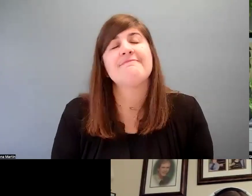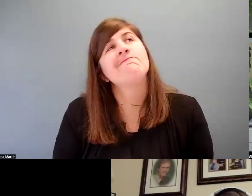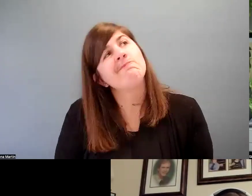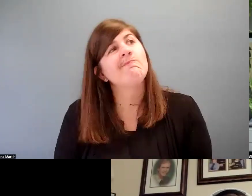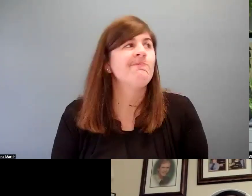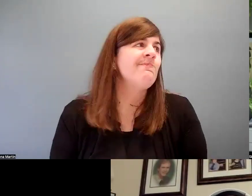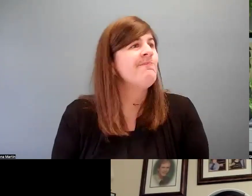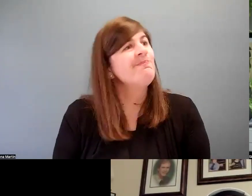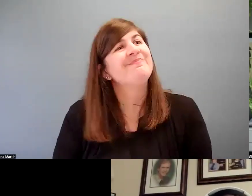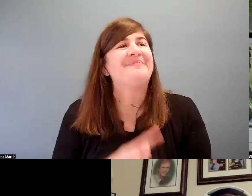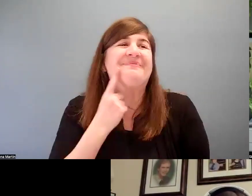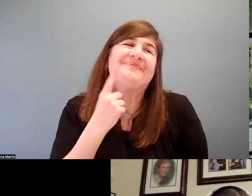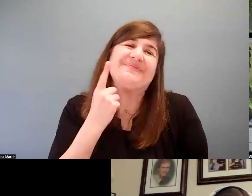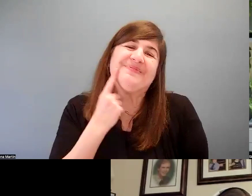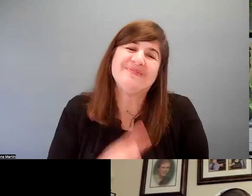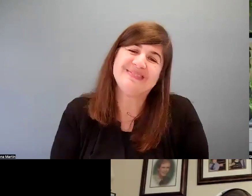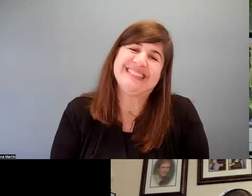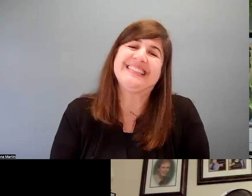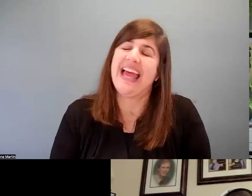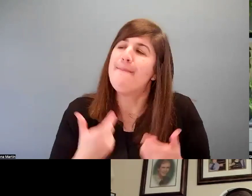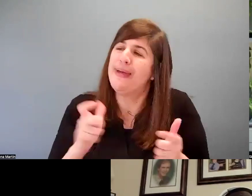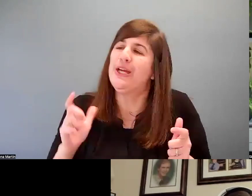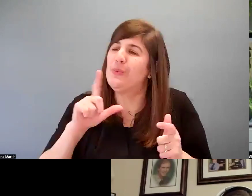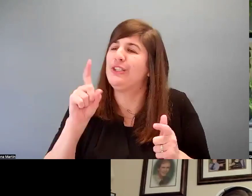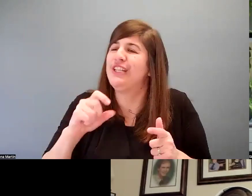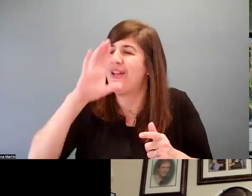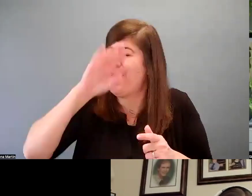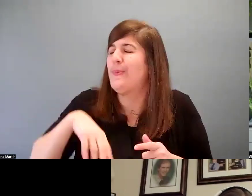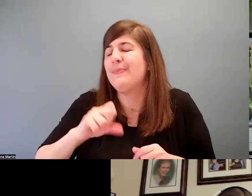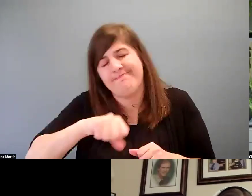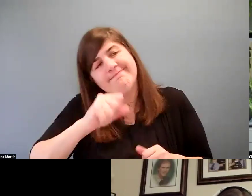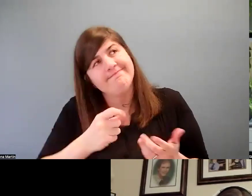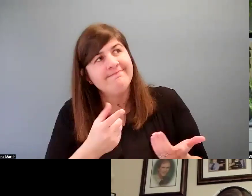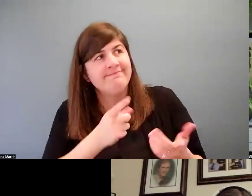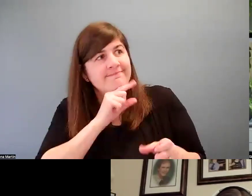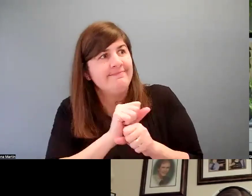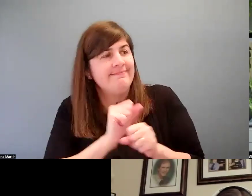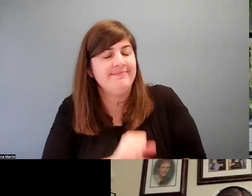Uh, It's a big question, I it realize. is a big question. Um,